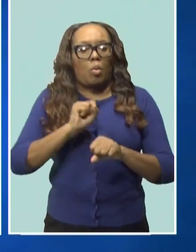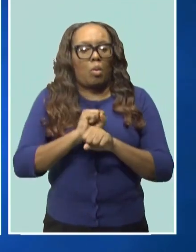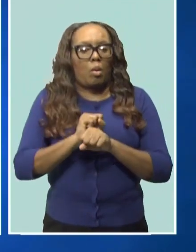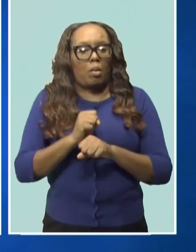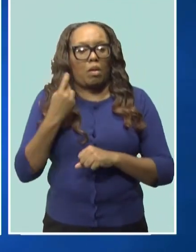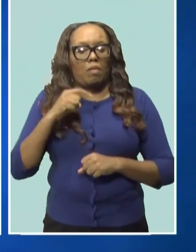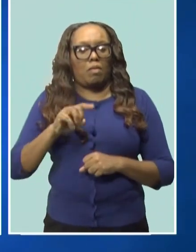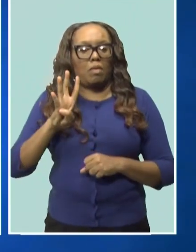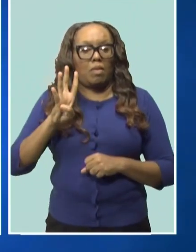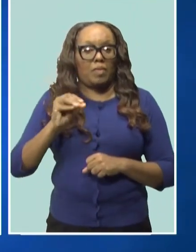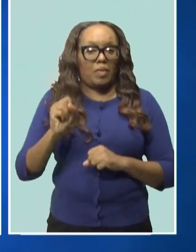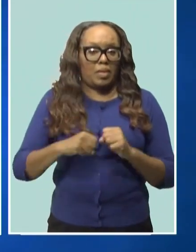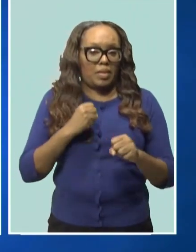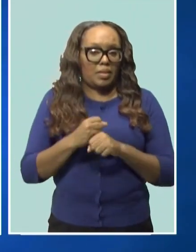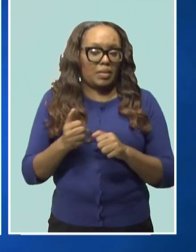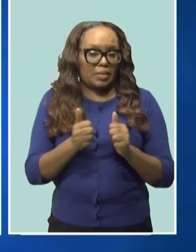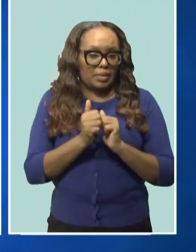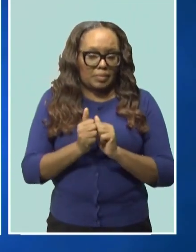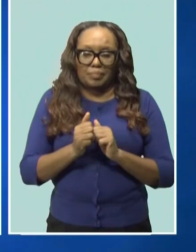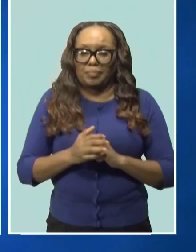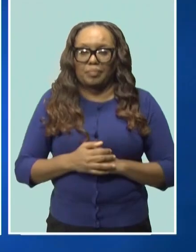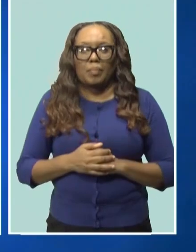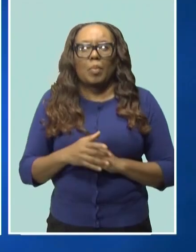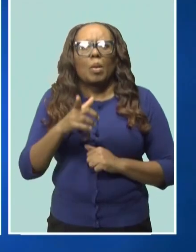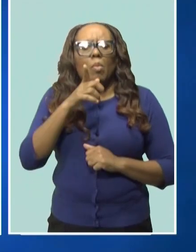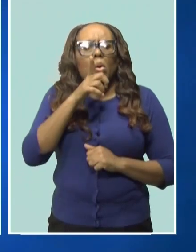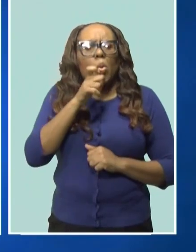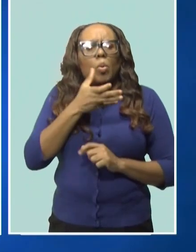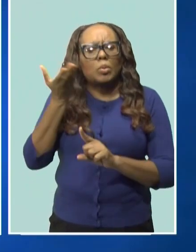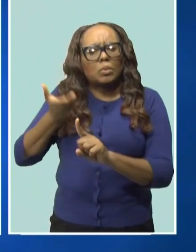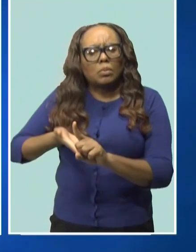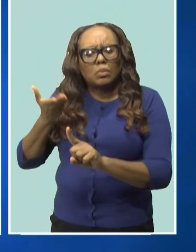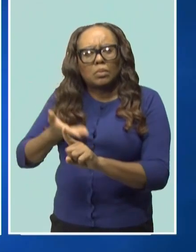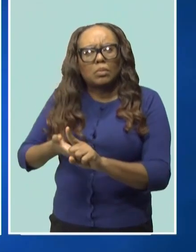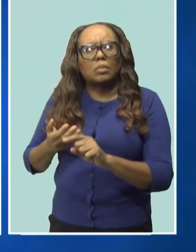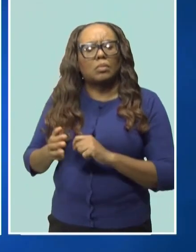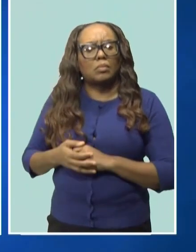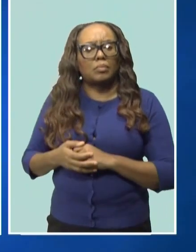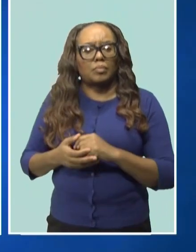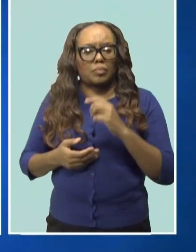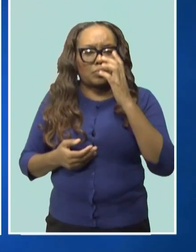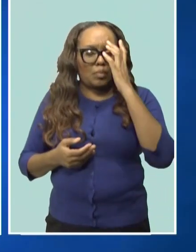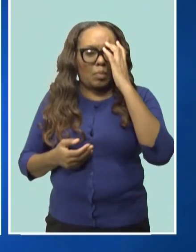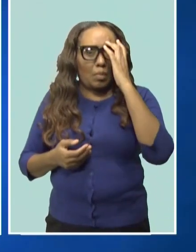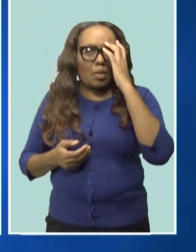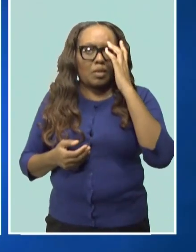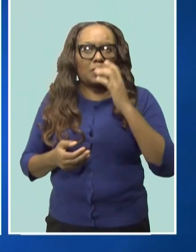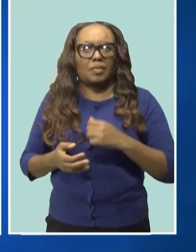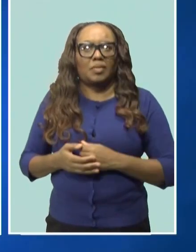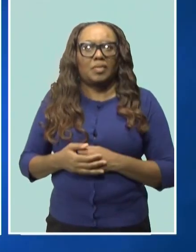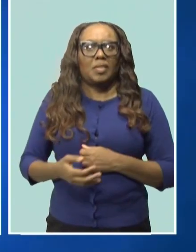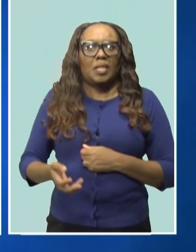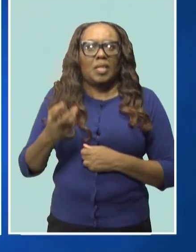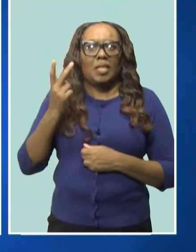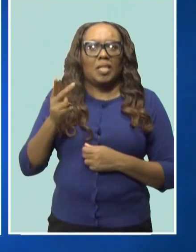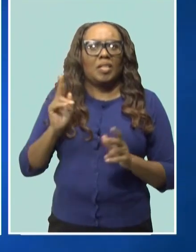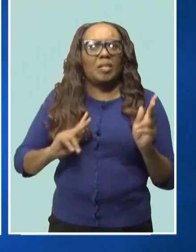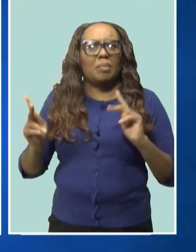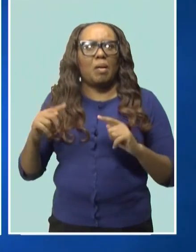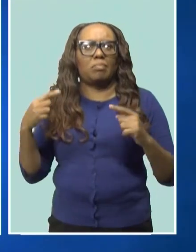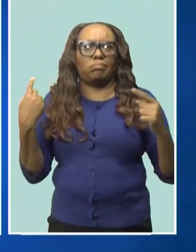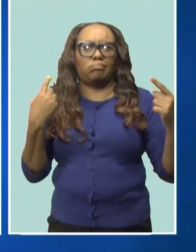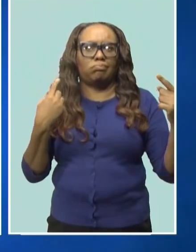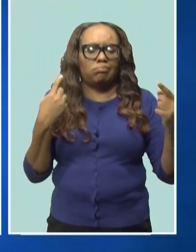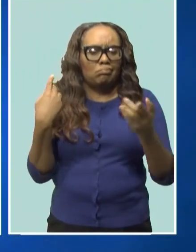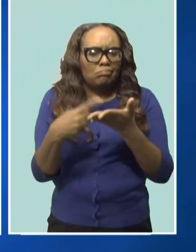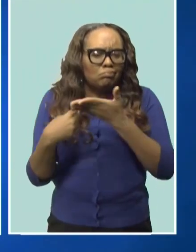replacement. But who was Charles Grant? Two senior citizens debated, and the response